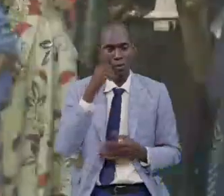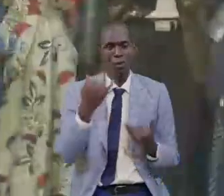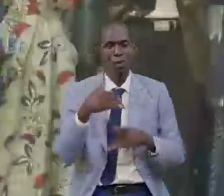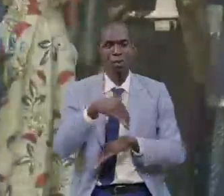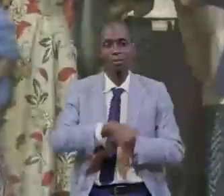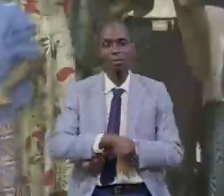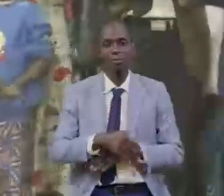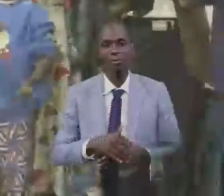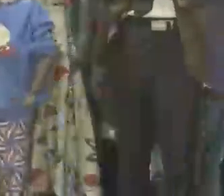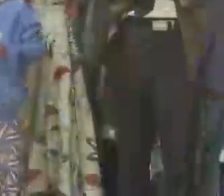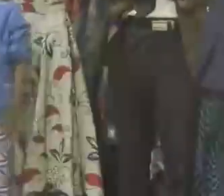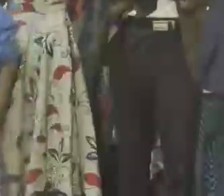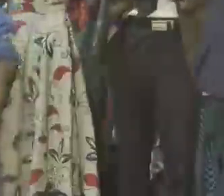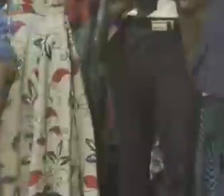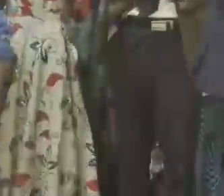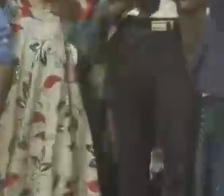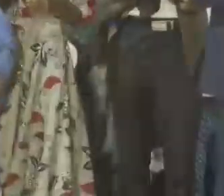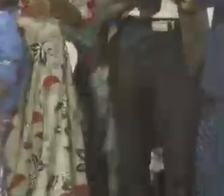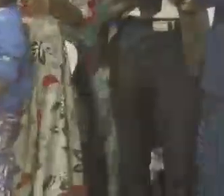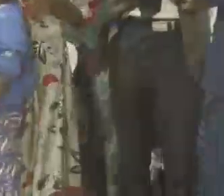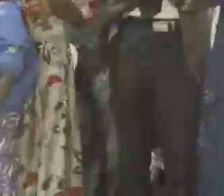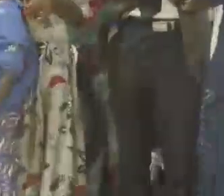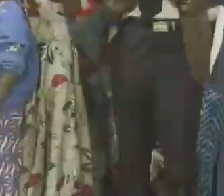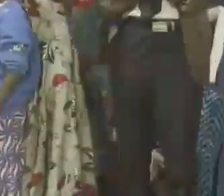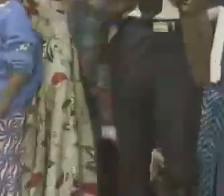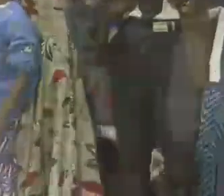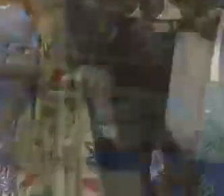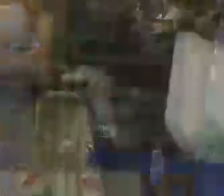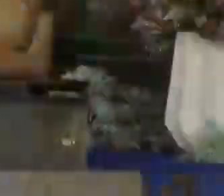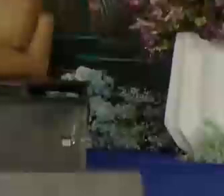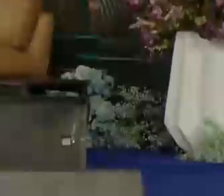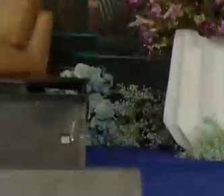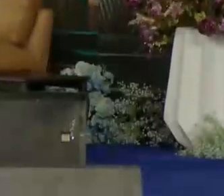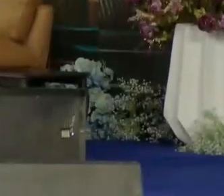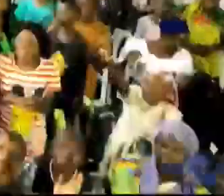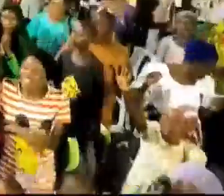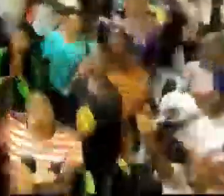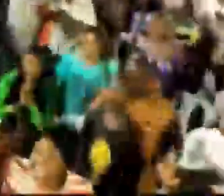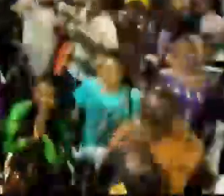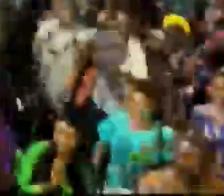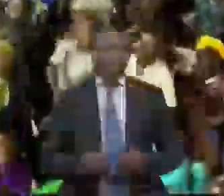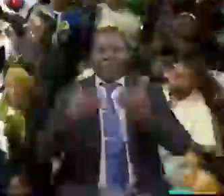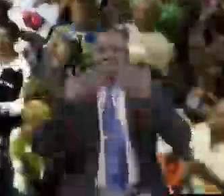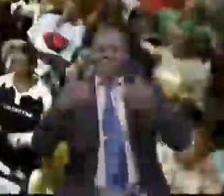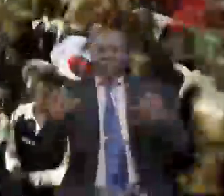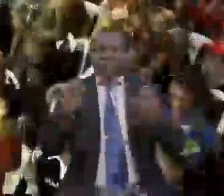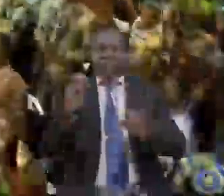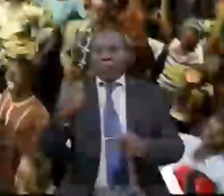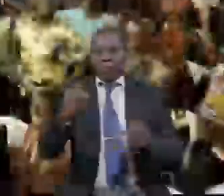Come, sir. Thank you so much, Pastor. Everybody, praise the Lord.